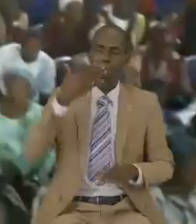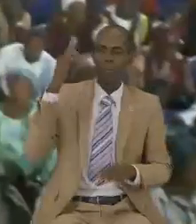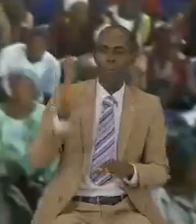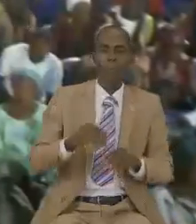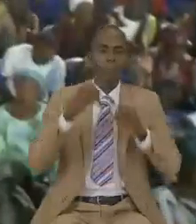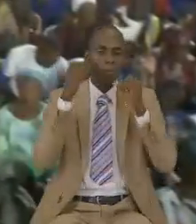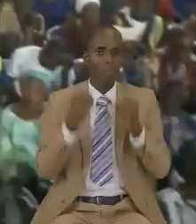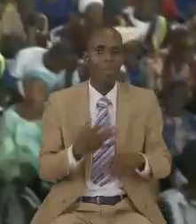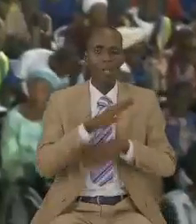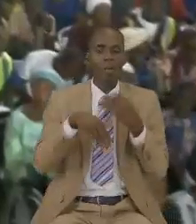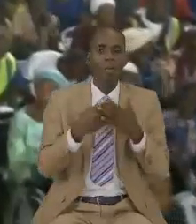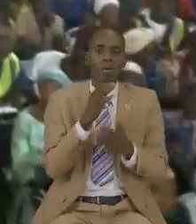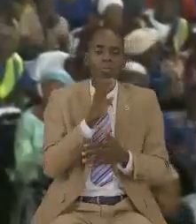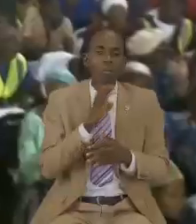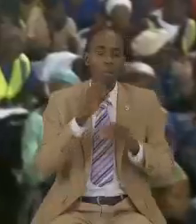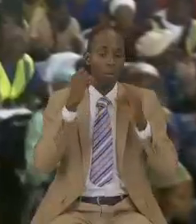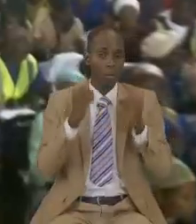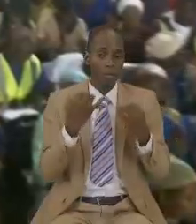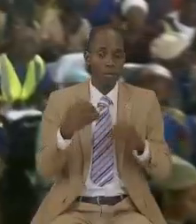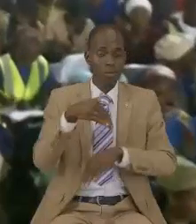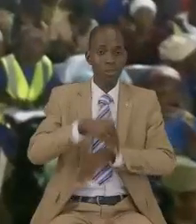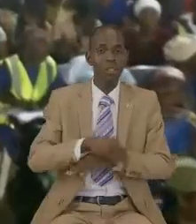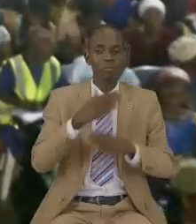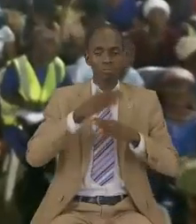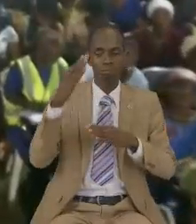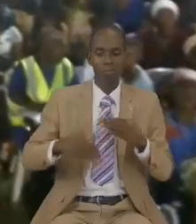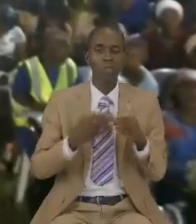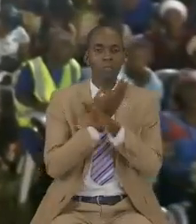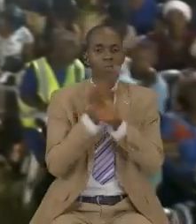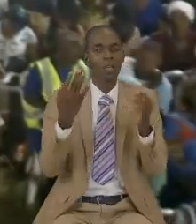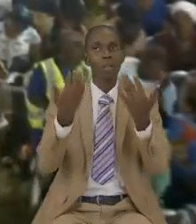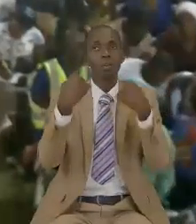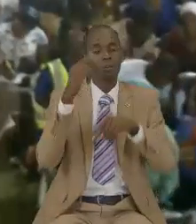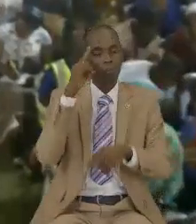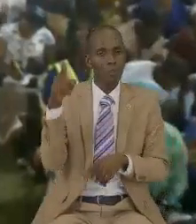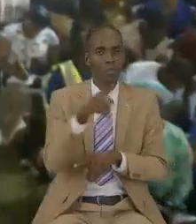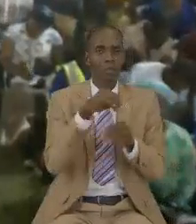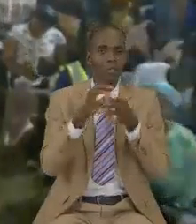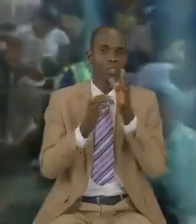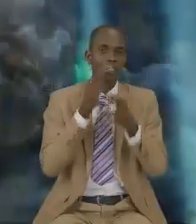the occultic powers. Tonight, total freedom has come for you. And then